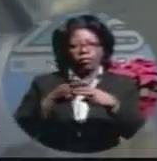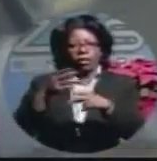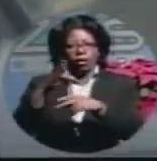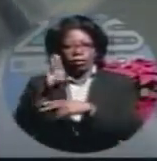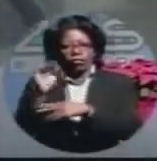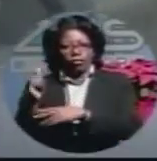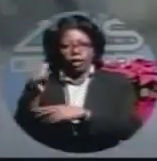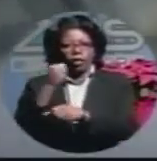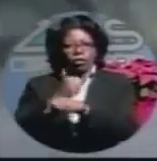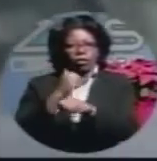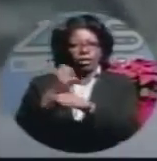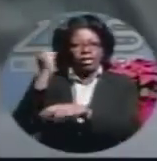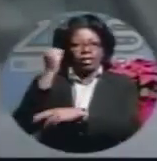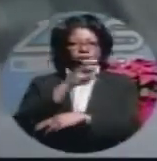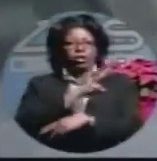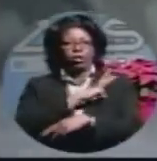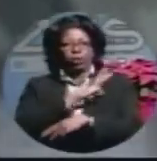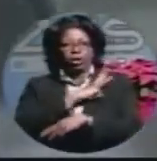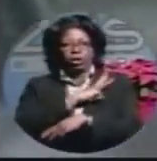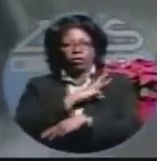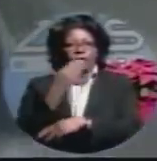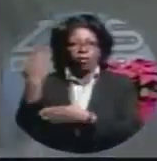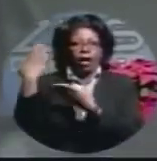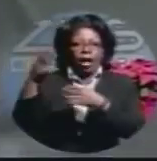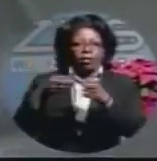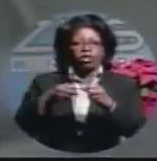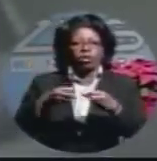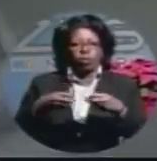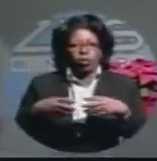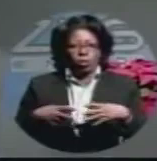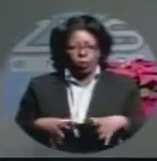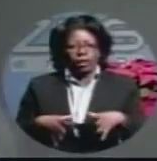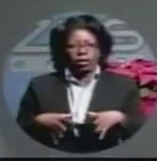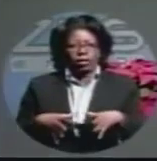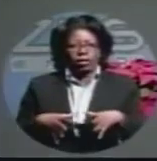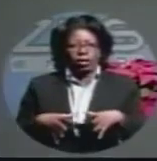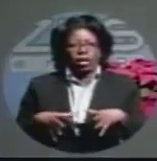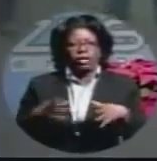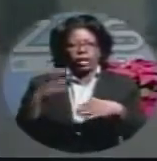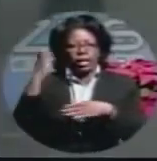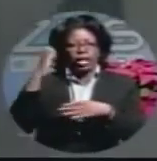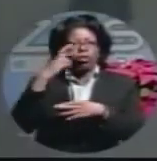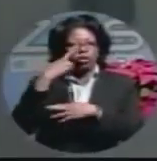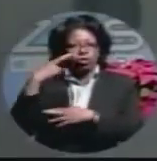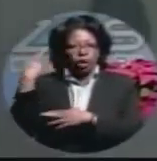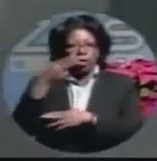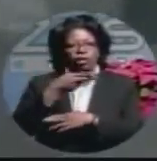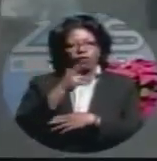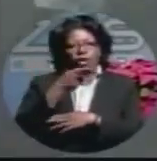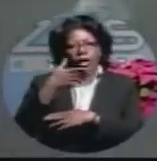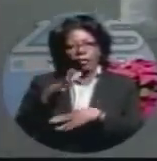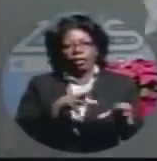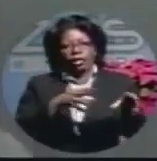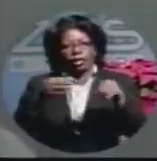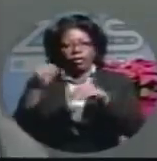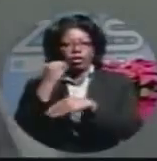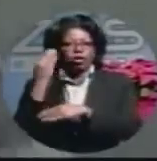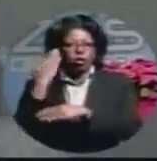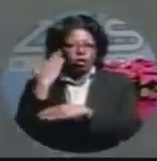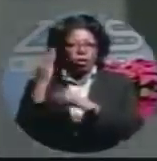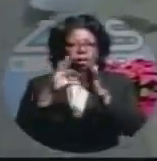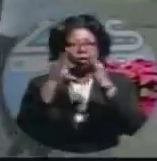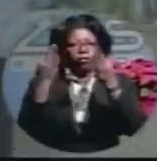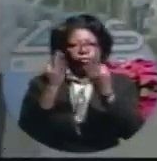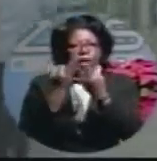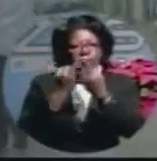co-workers as Stephen Williams, an employee of Bahamas Waste. Police say Williams was robbed and shot shortly after leaving his home. When